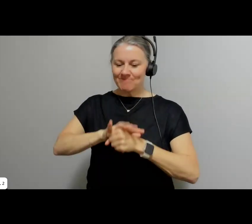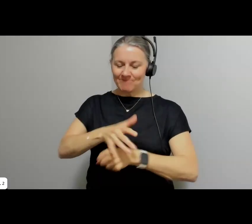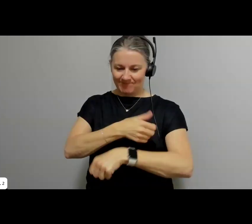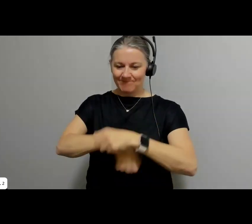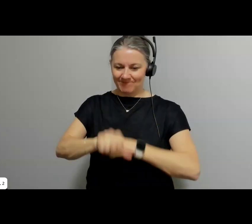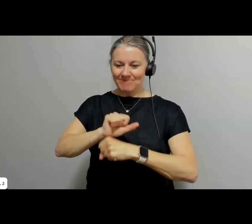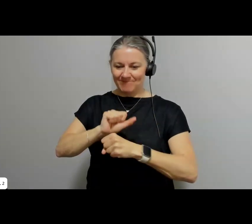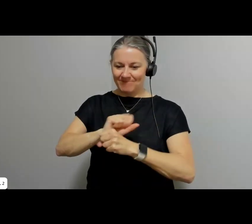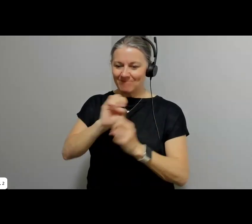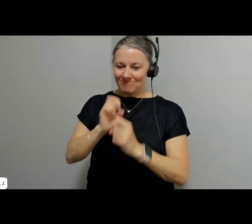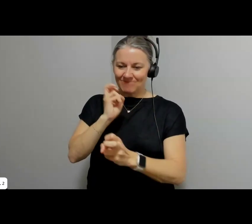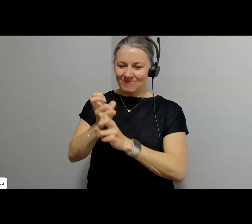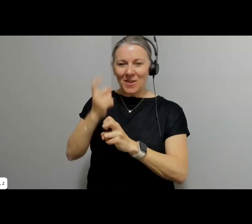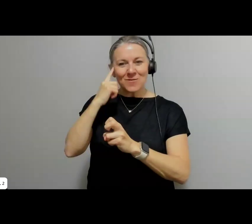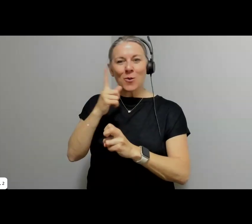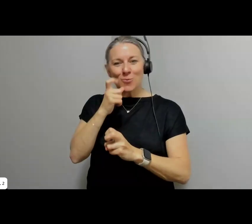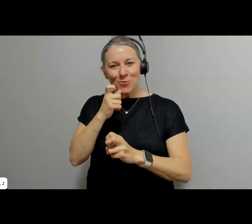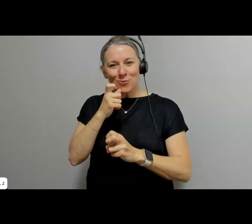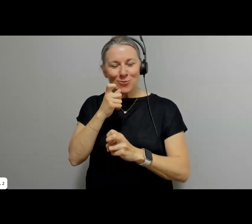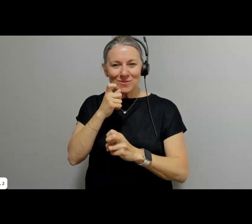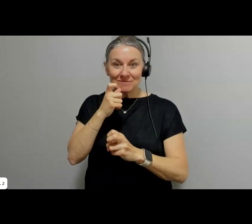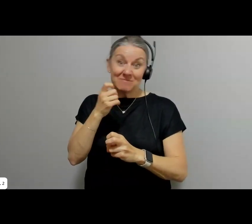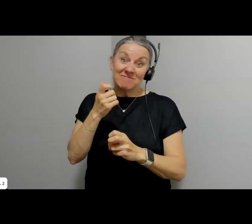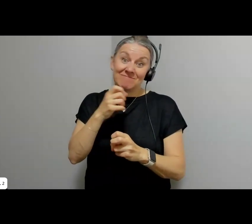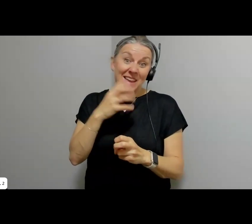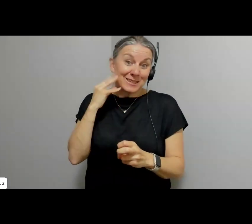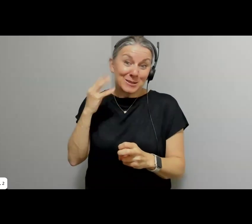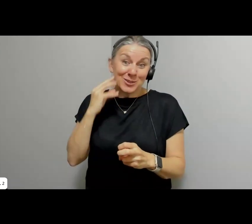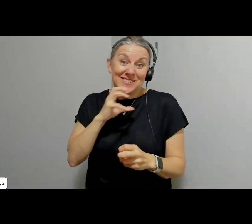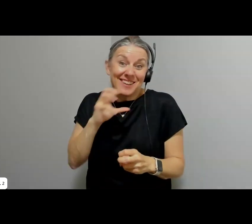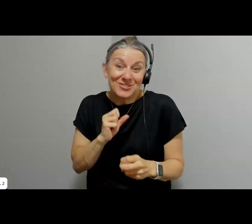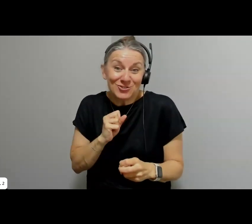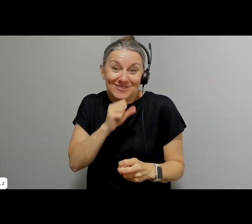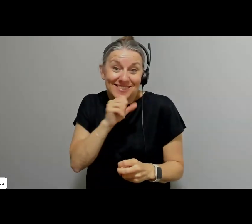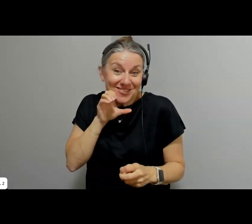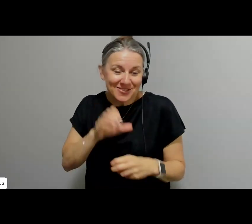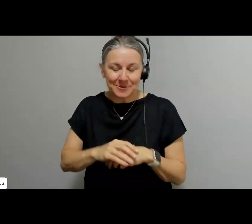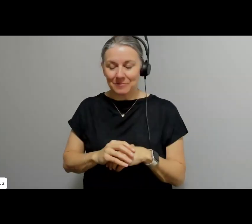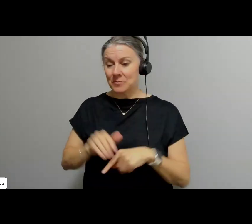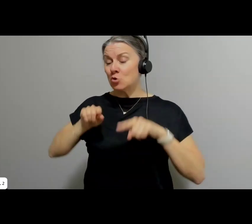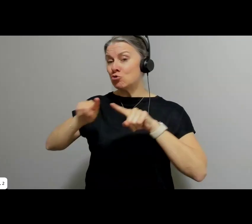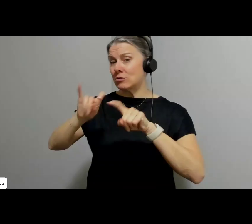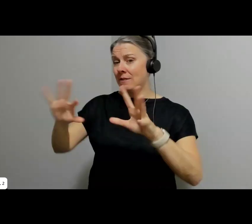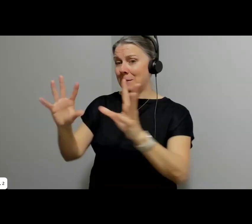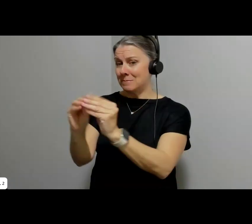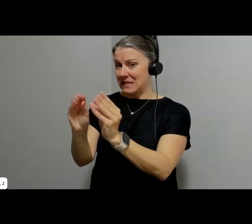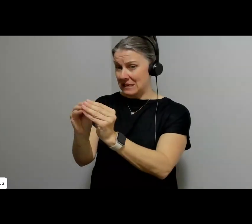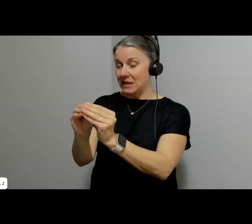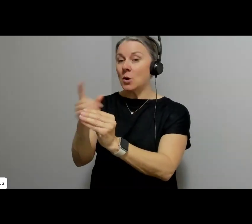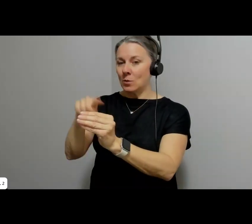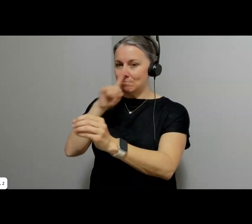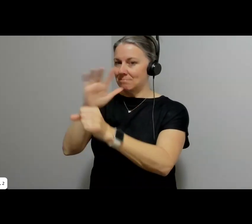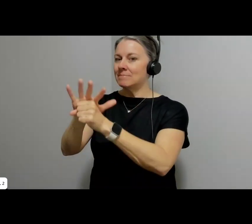in the North. And during that meeting, as a group, we committed to establishing a